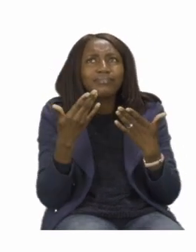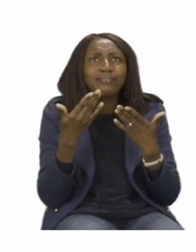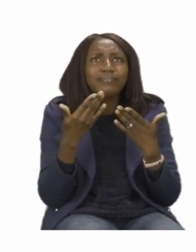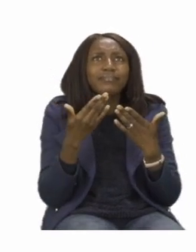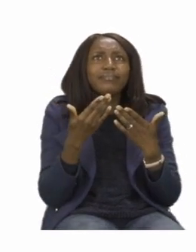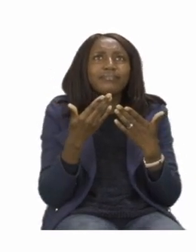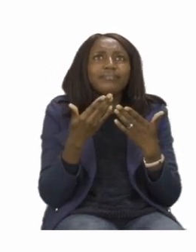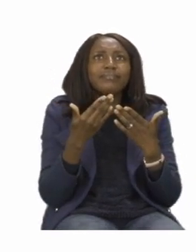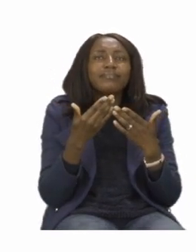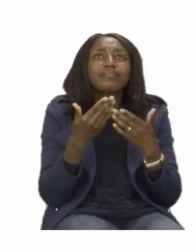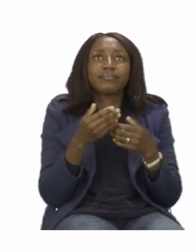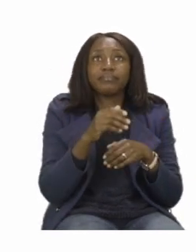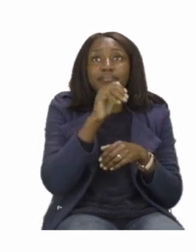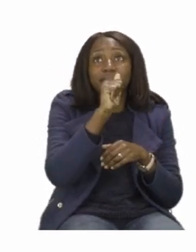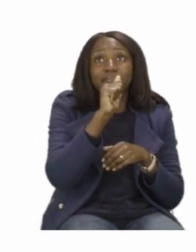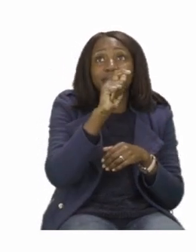words ate,